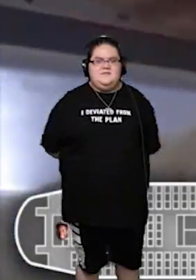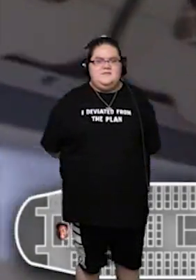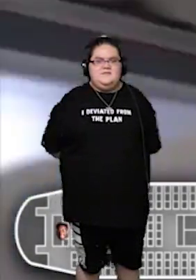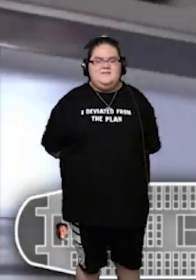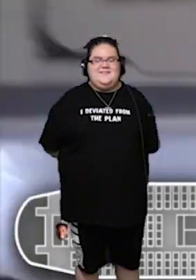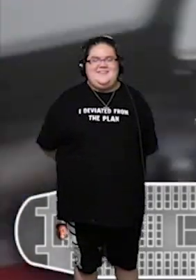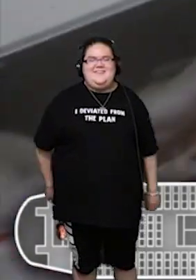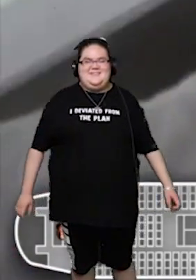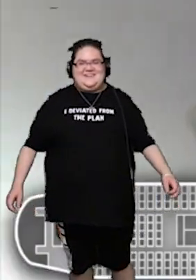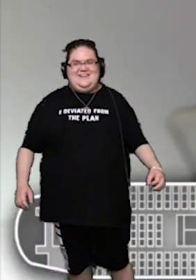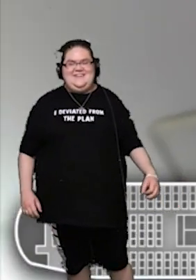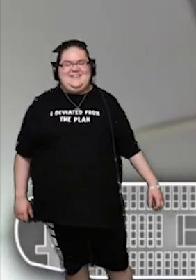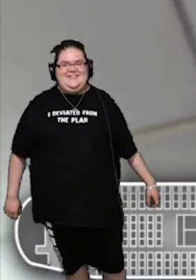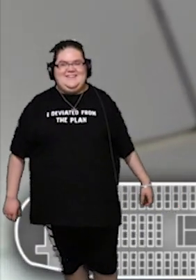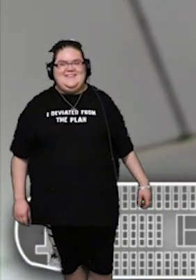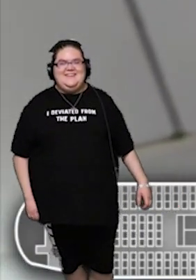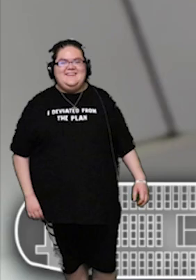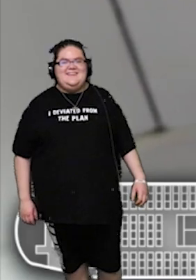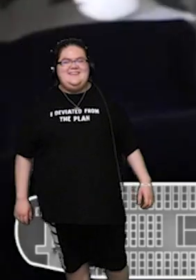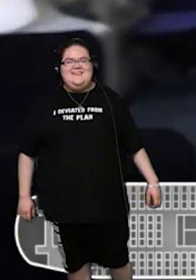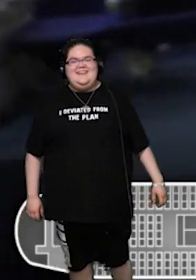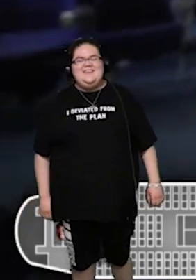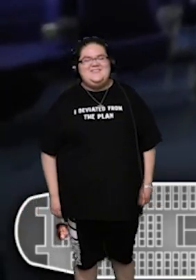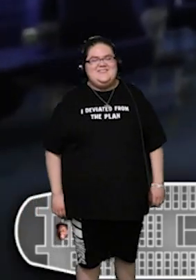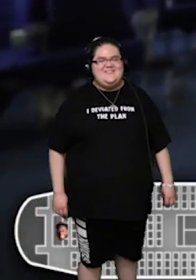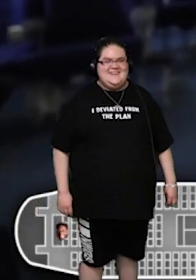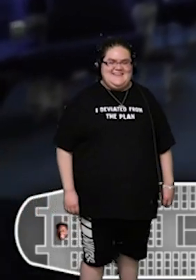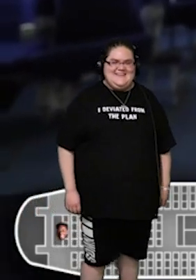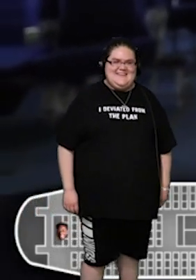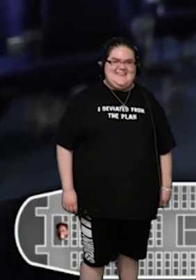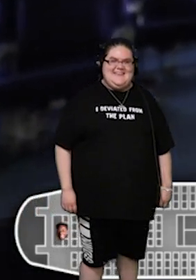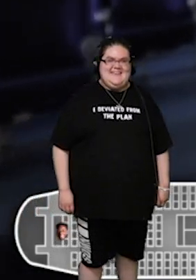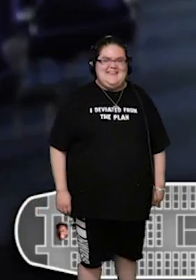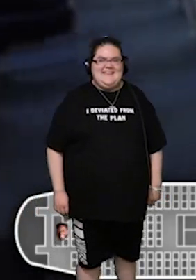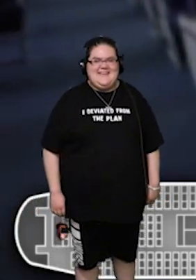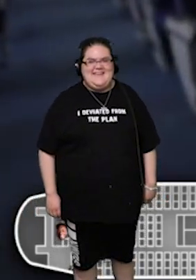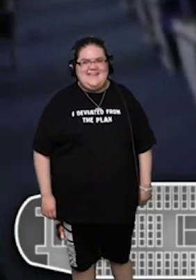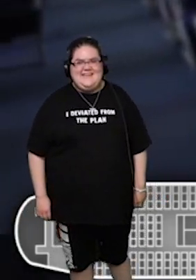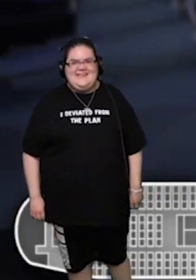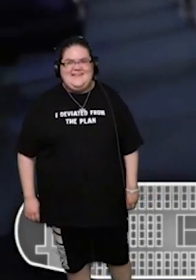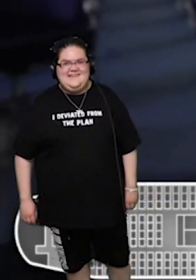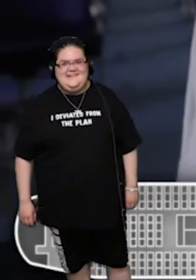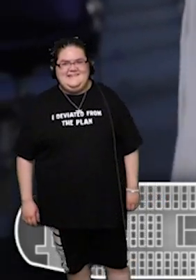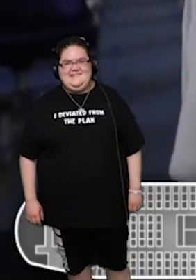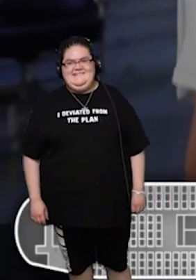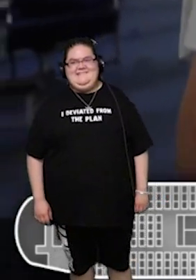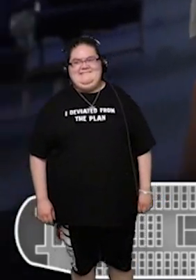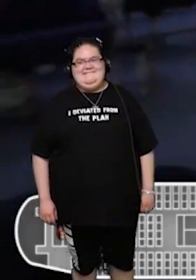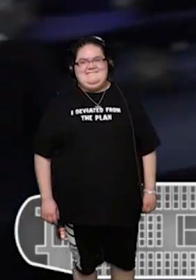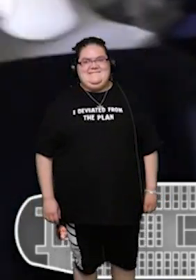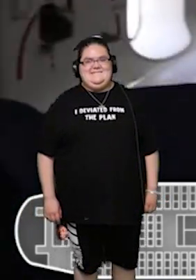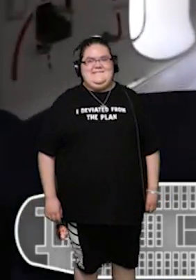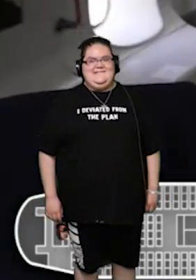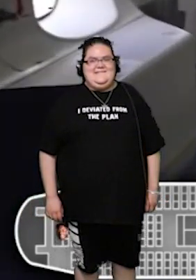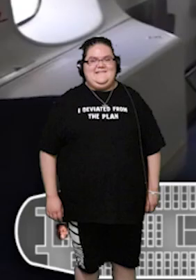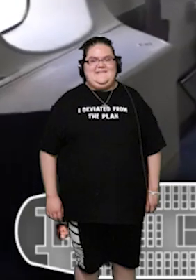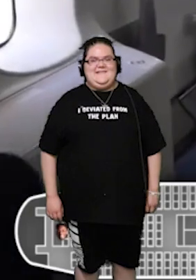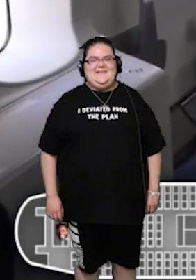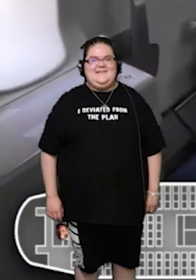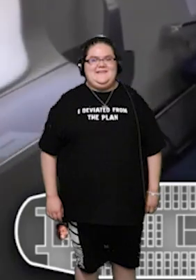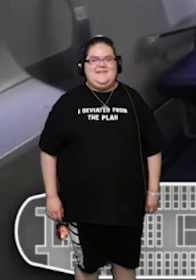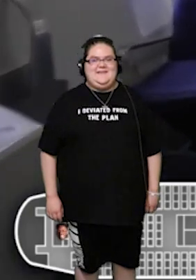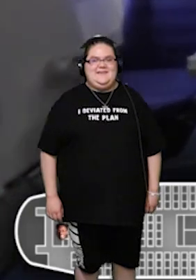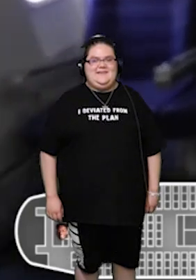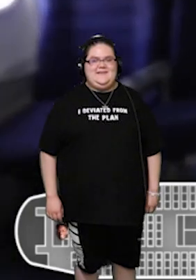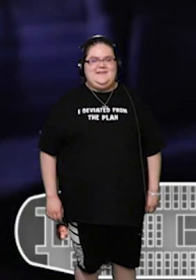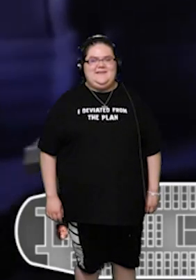blind. Okay. Hello? Hello? You know what I think someone is? The toilet that we looked in last time for ages. Just check no